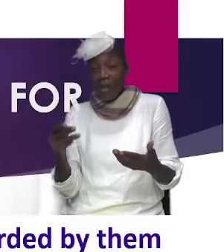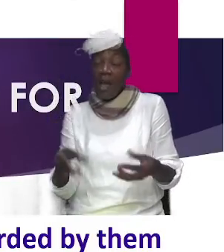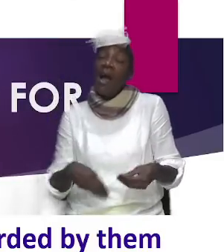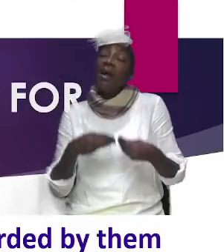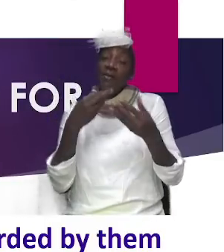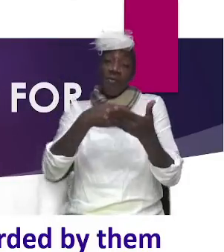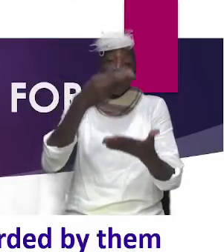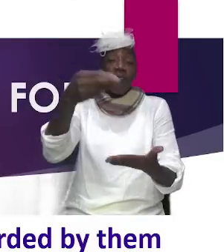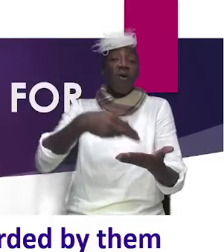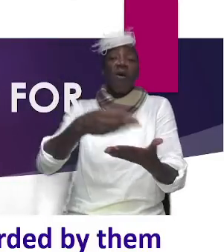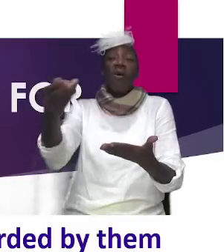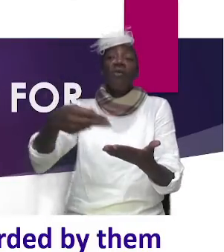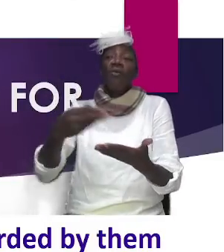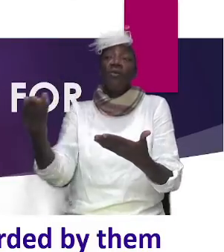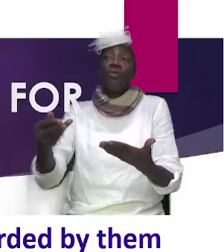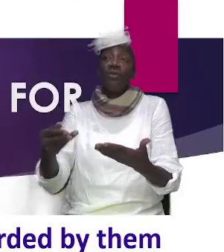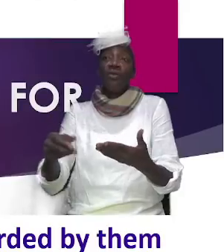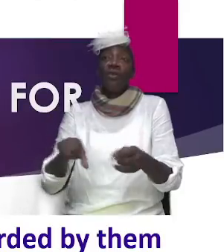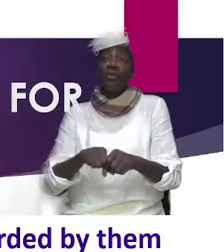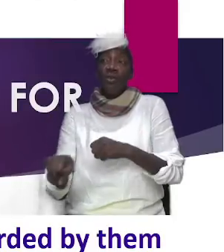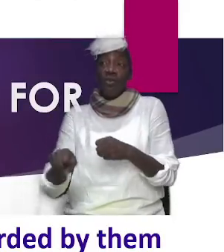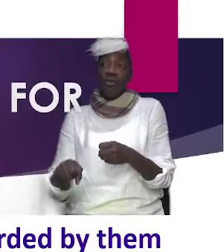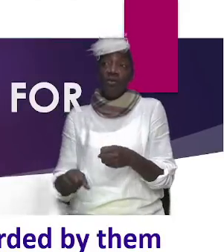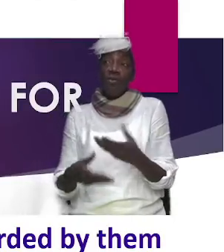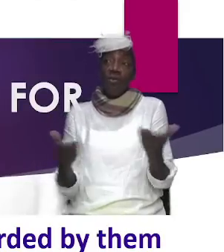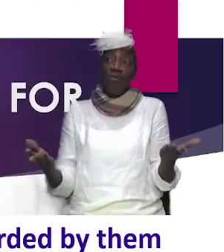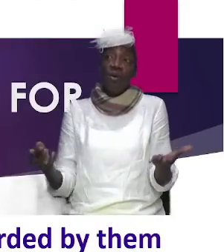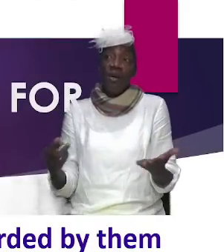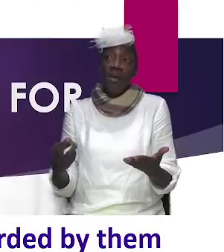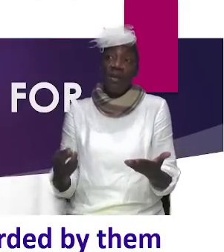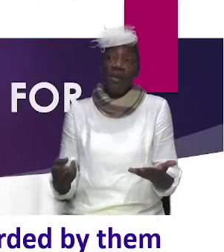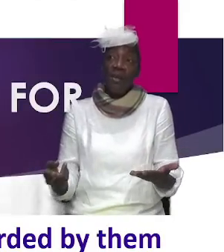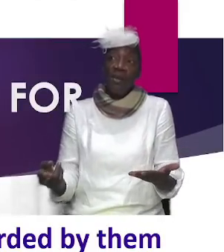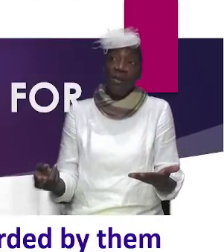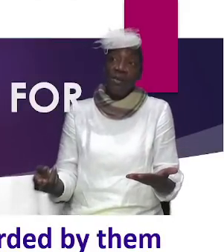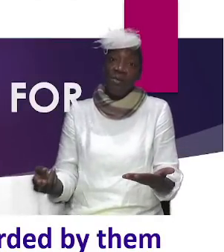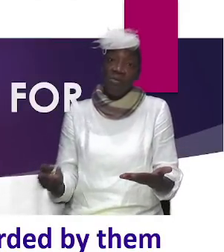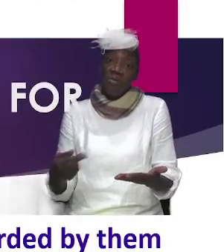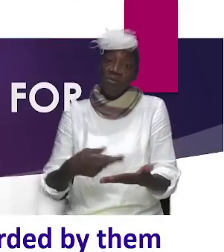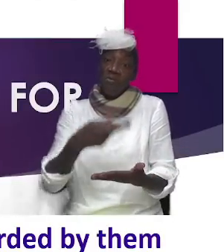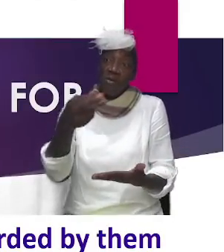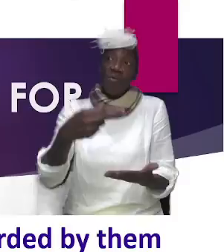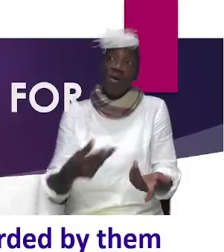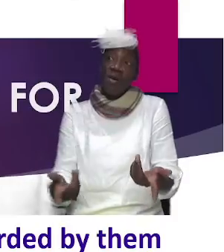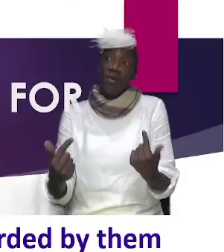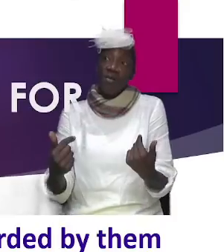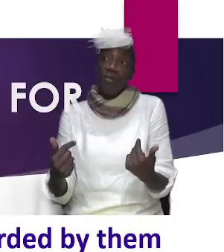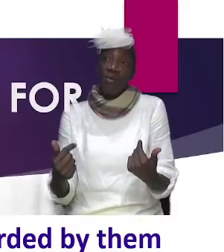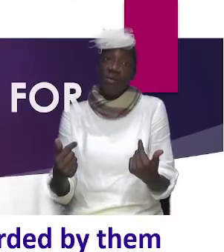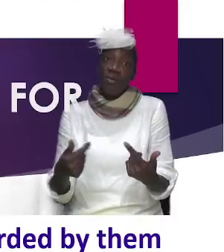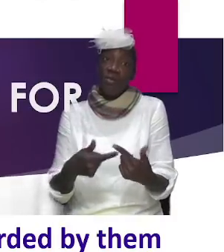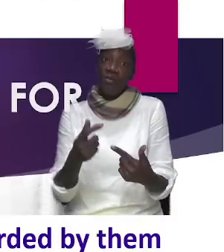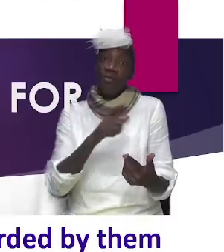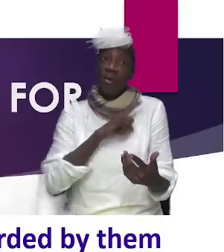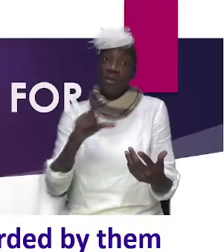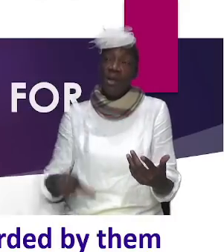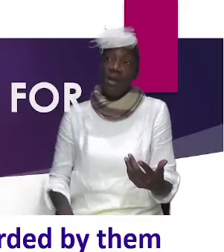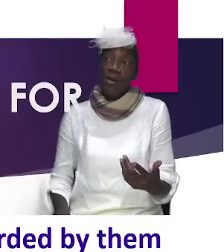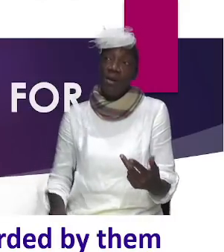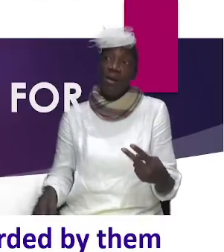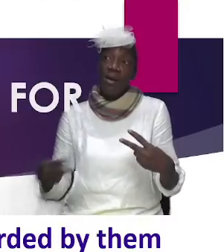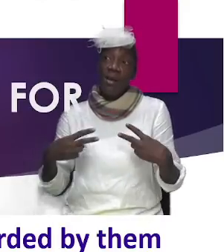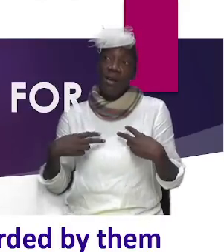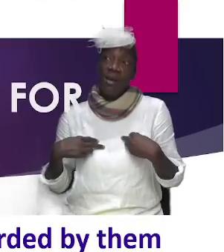us. And so what reward would have come to us from the Lord would